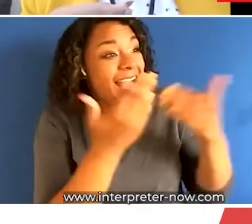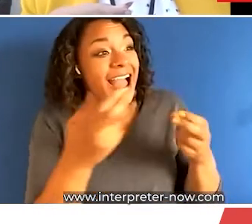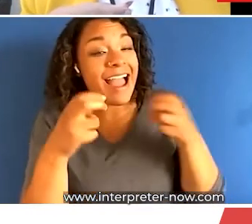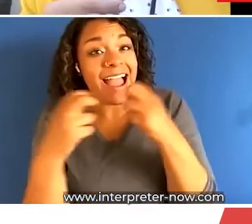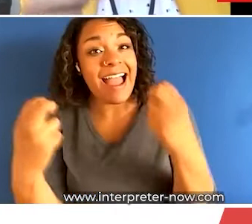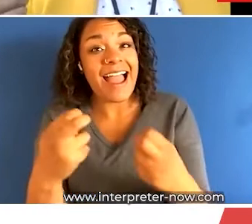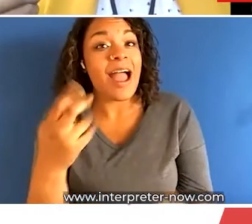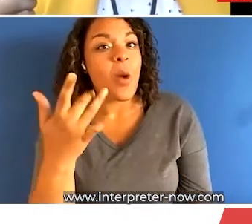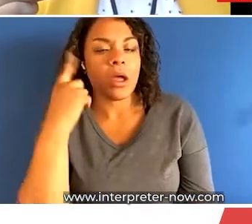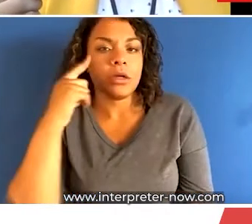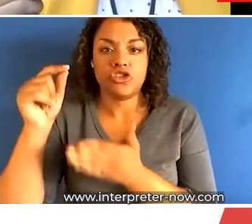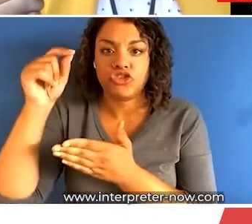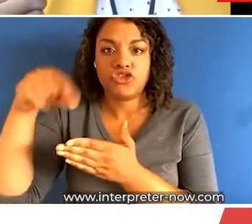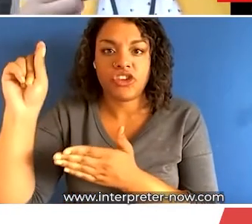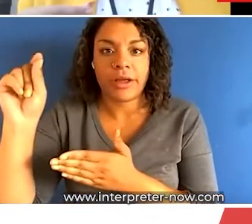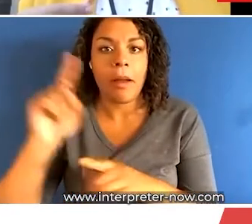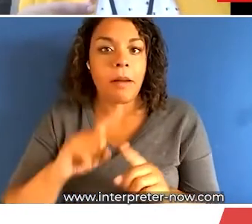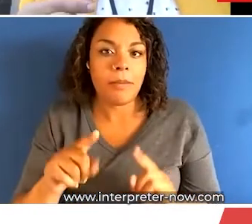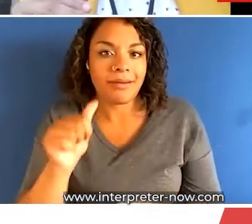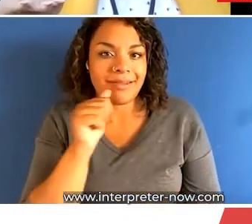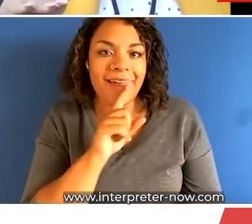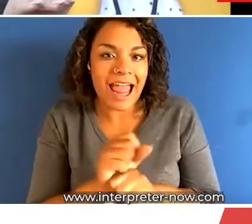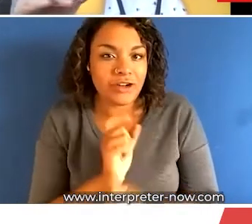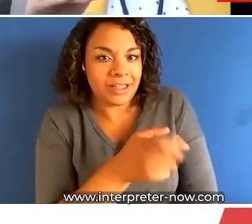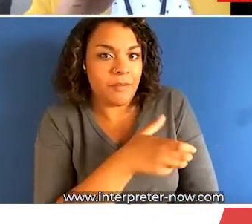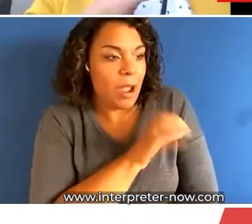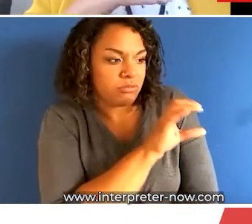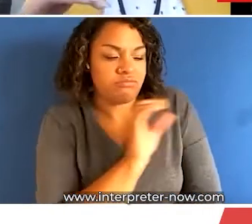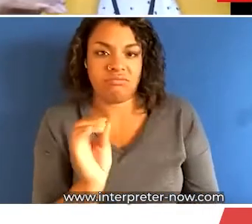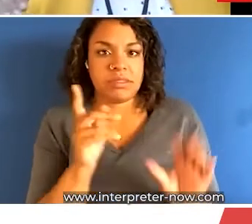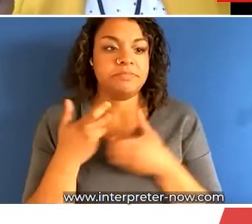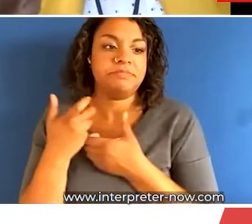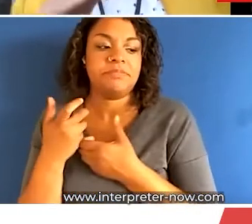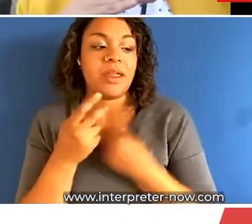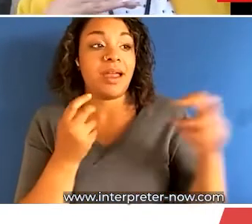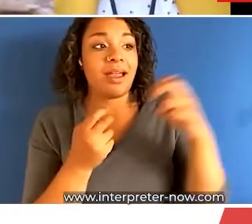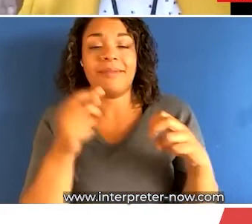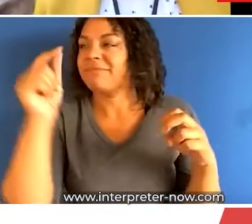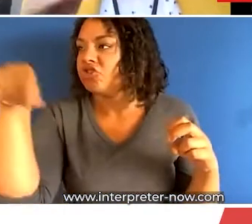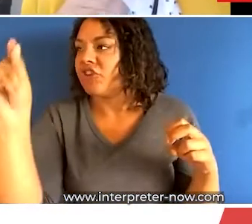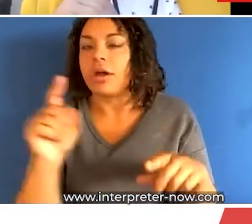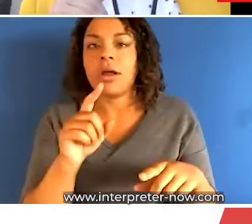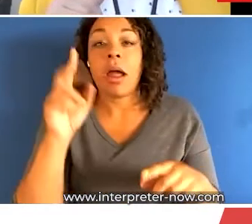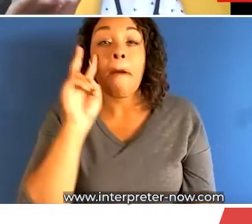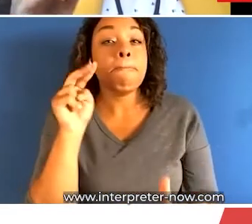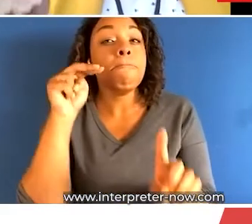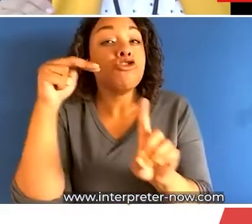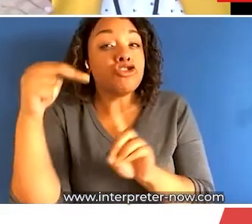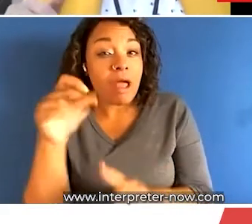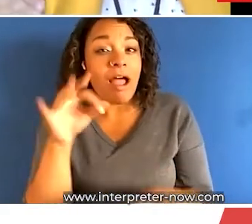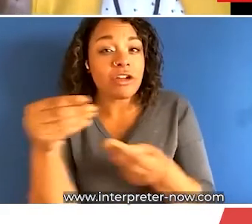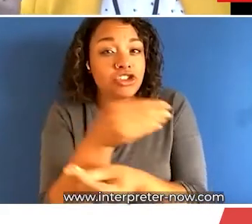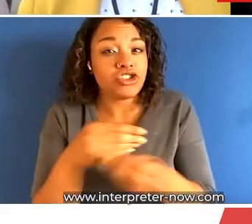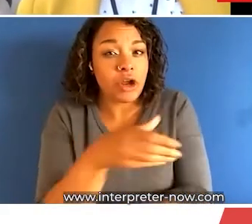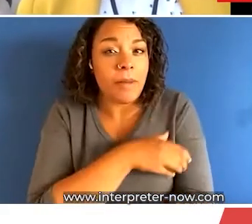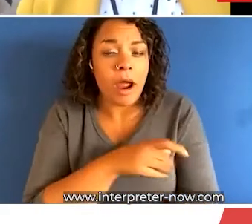a box and they give you no power. It's a perception of shared power and governance when really